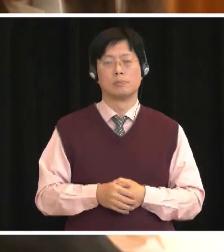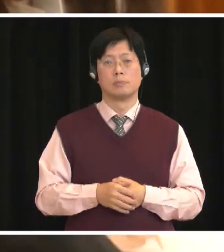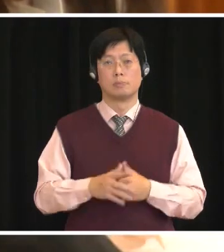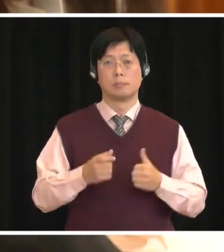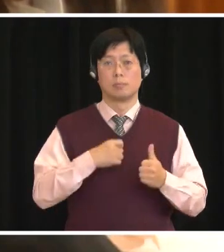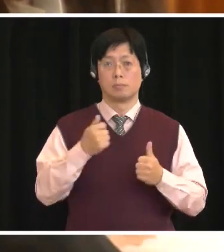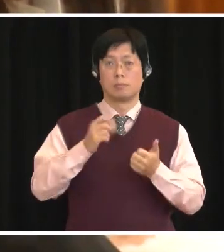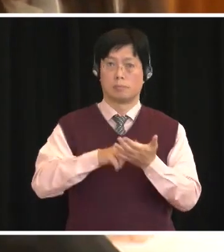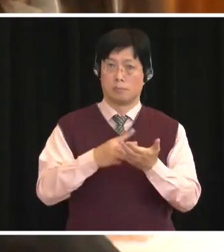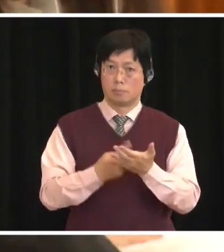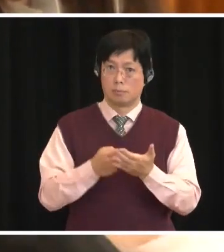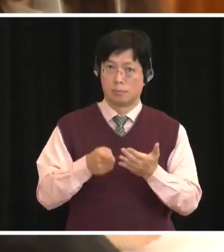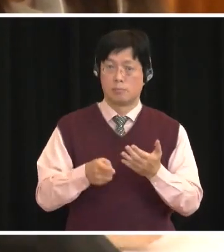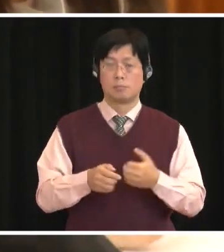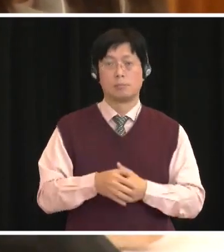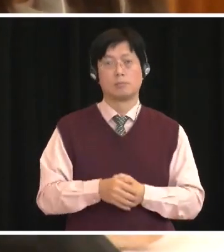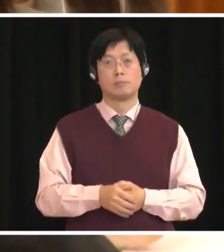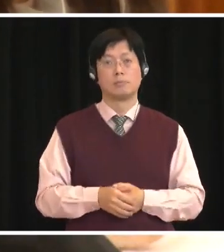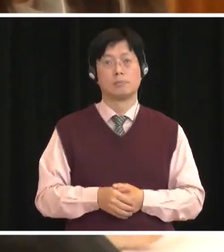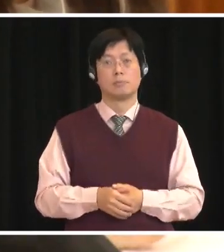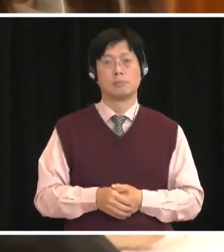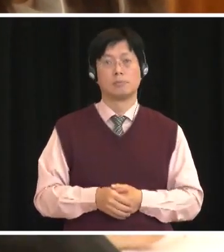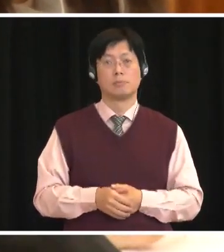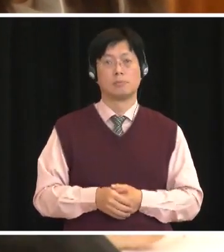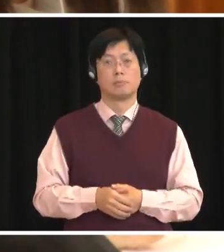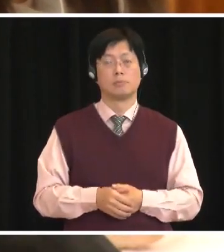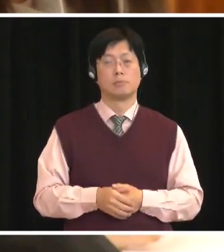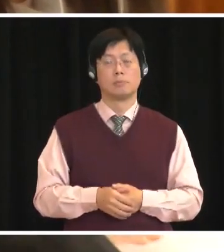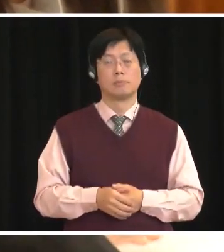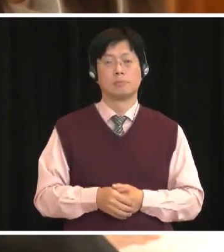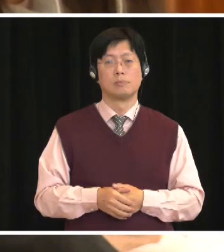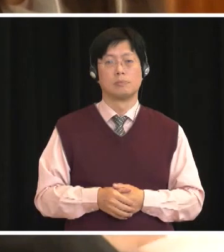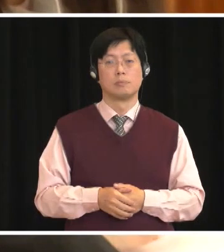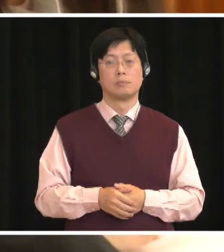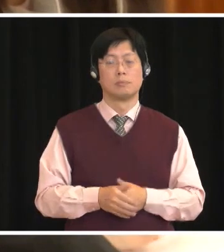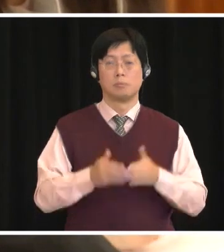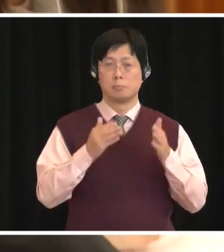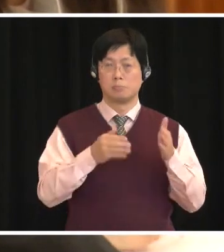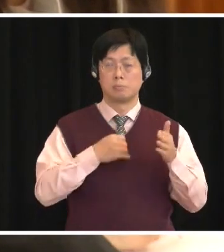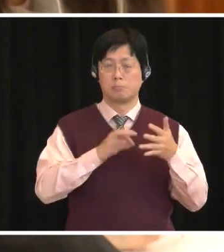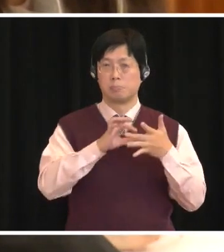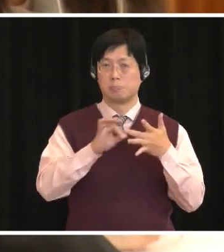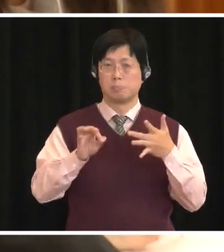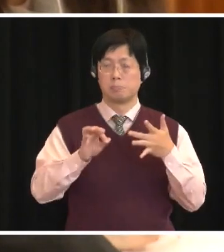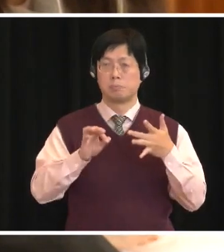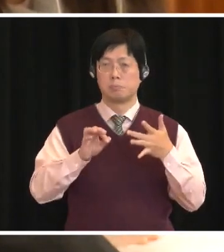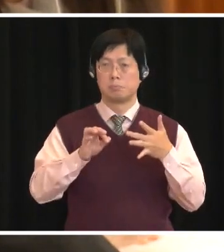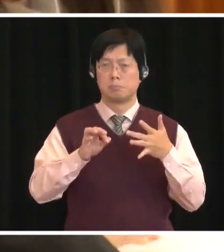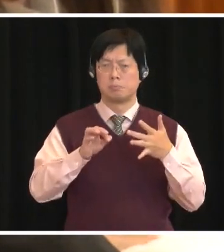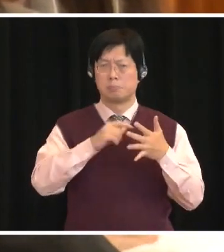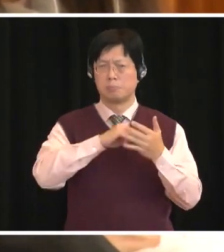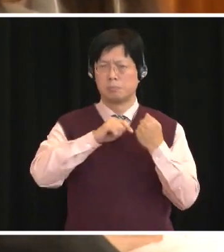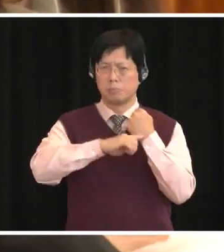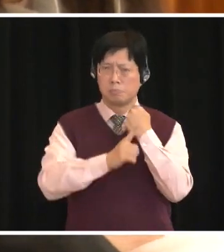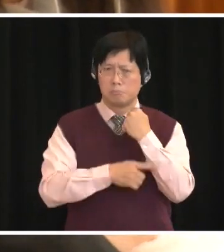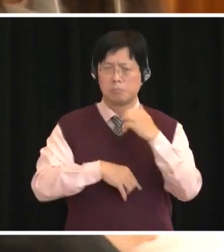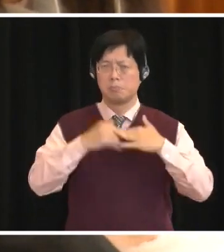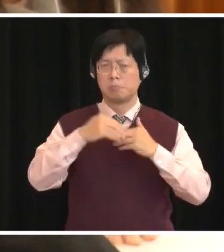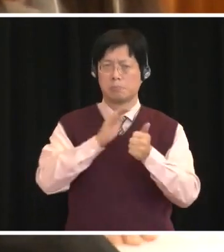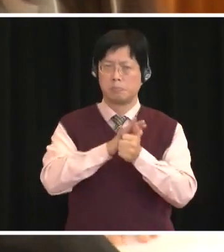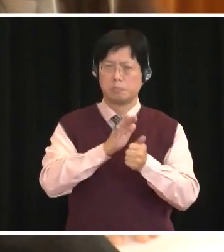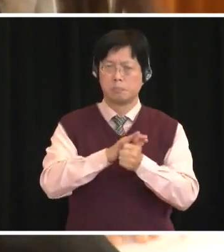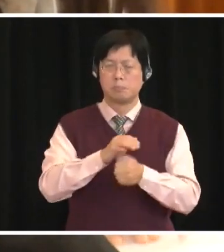Action for the translation in response to 27. The legal aid here is really